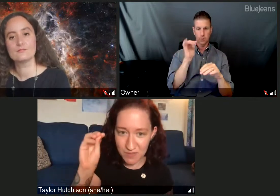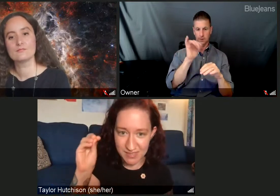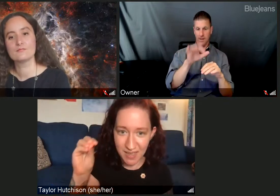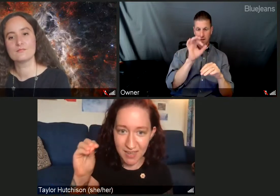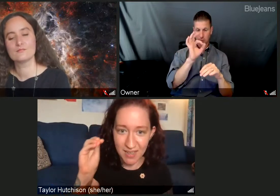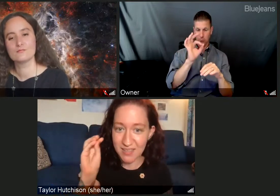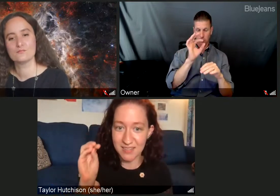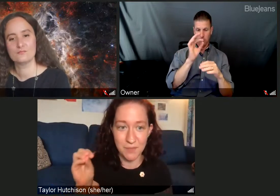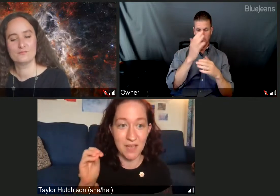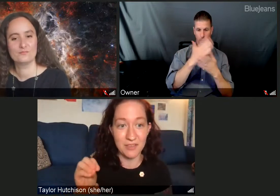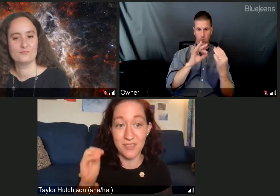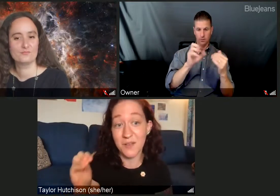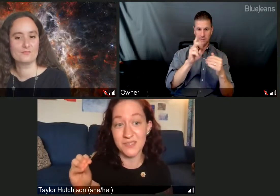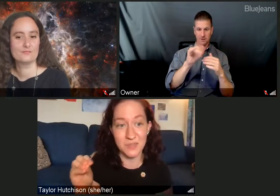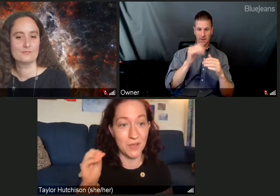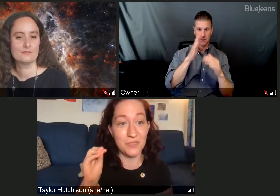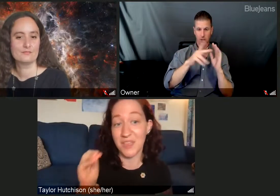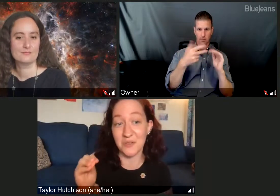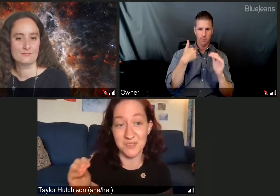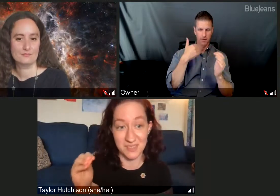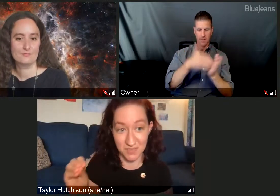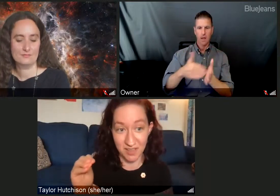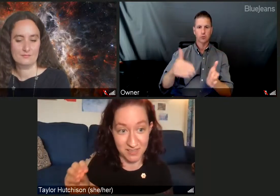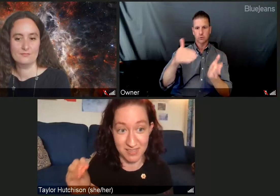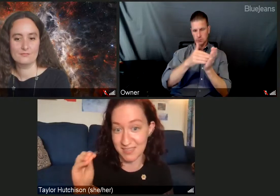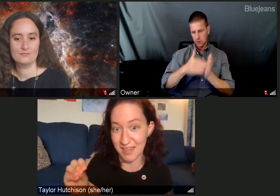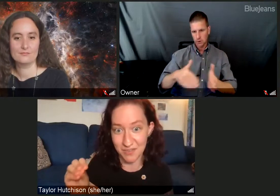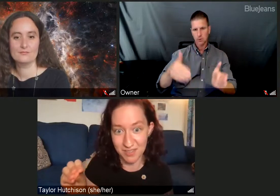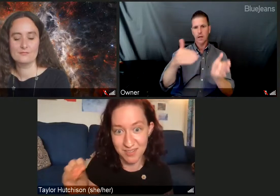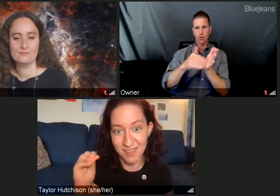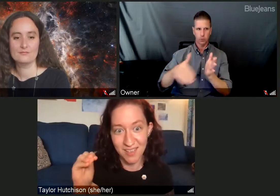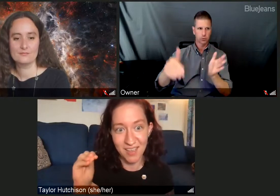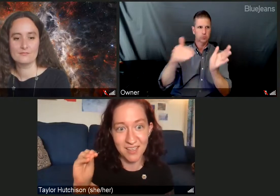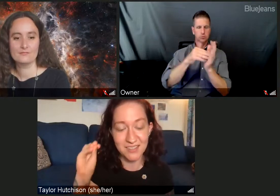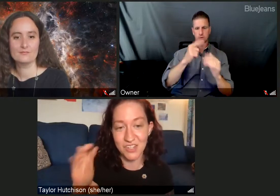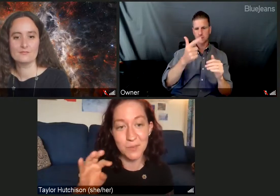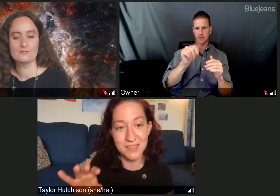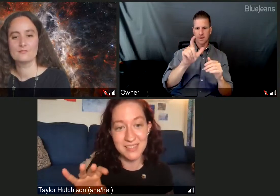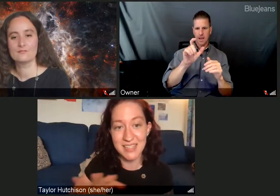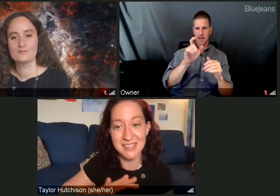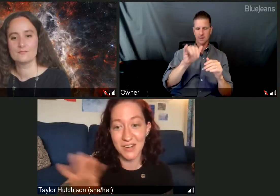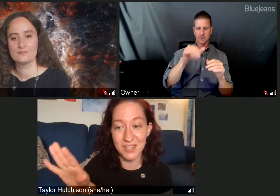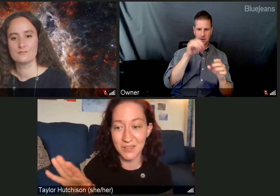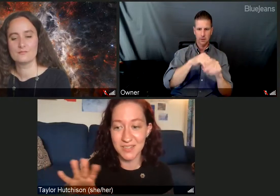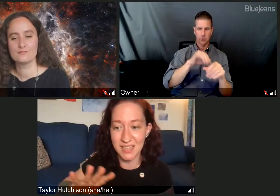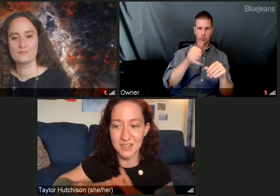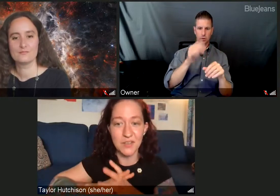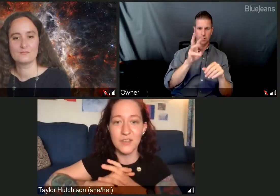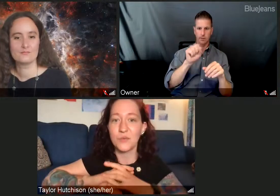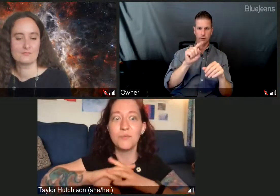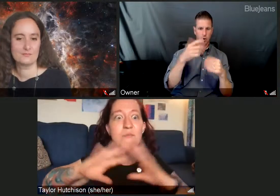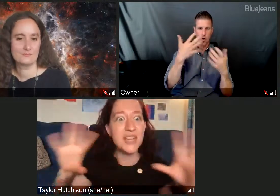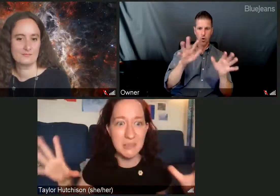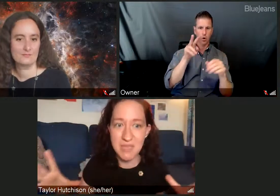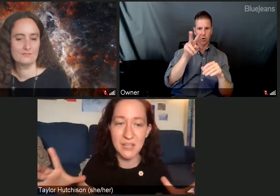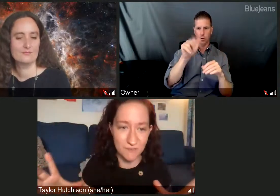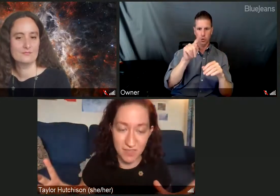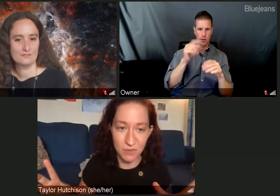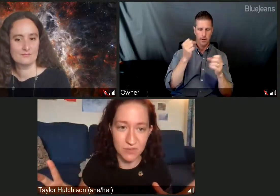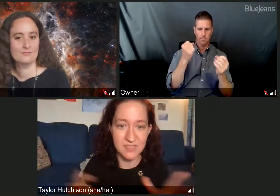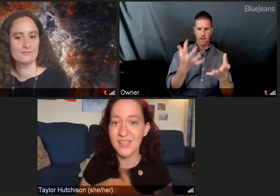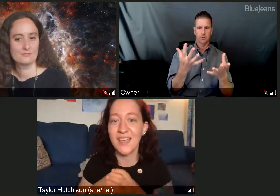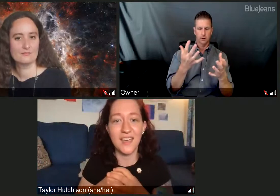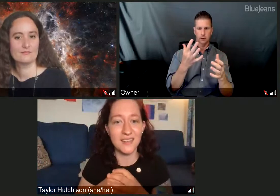little portion of the sky ended up having thousands upon thousands of galaxies inside of it. And JWST has already looked at many,